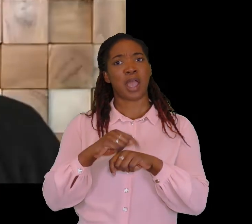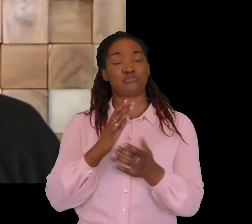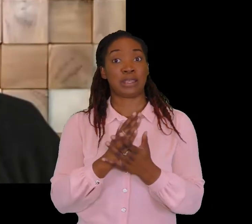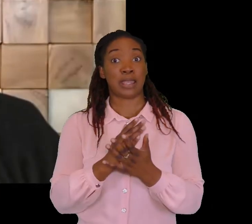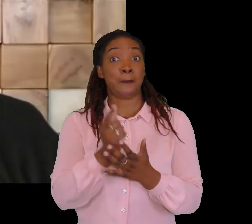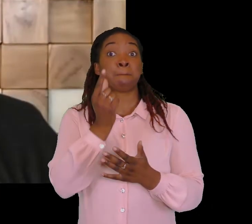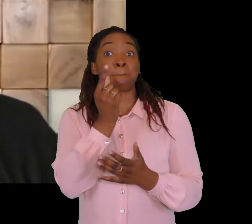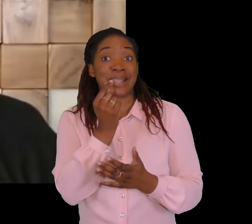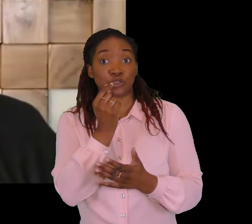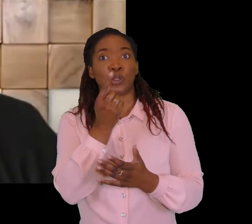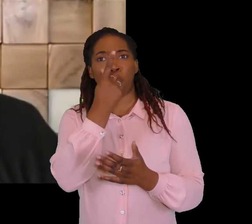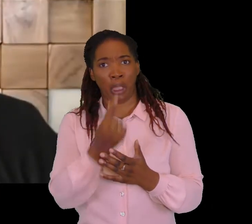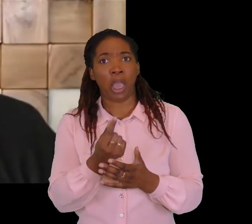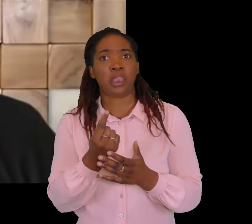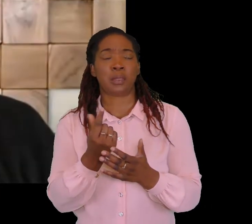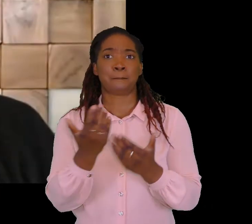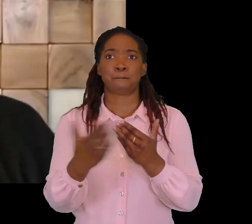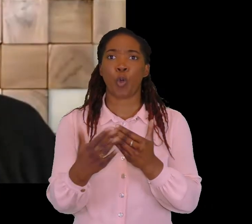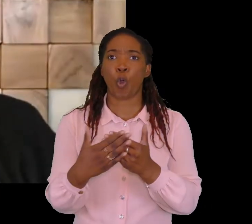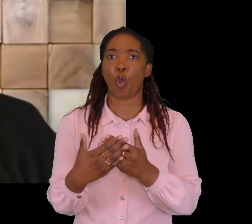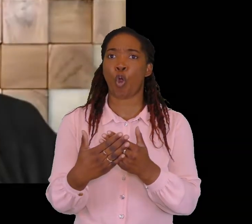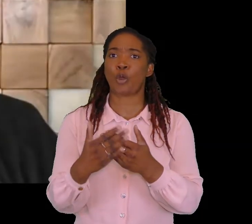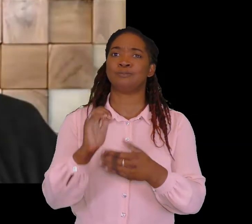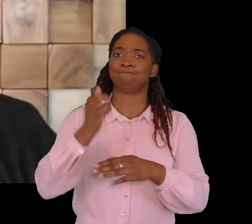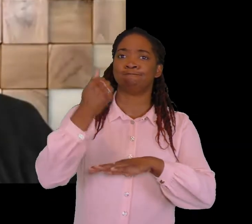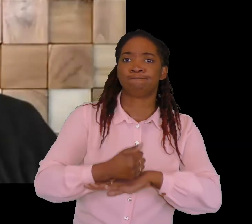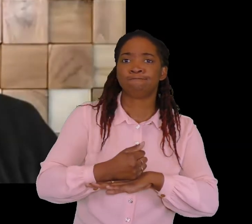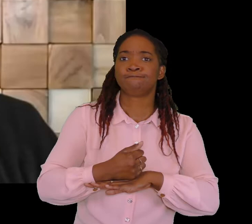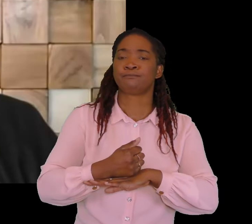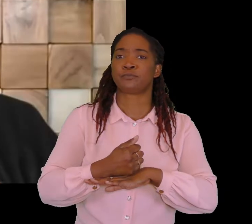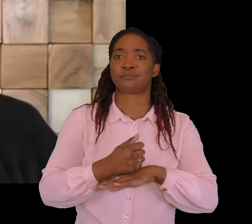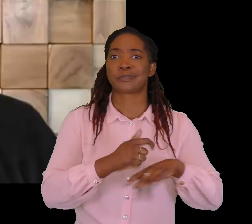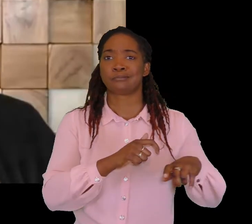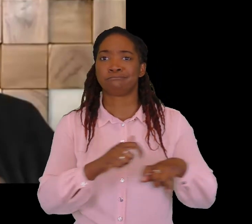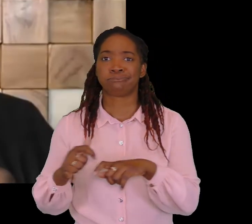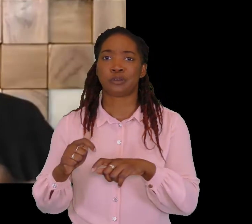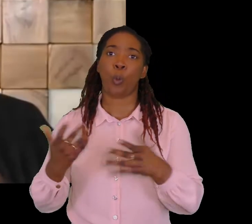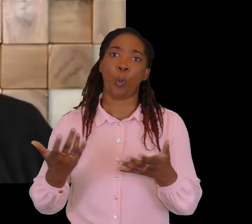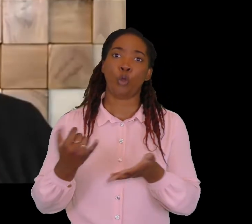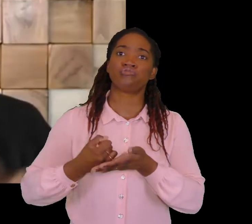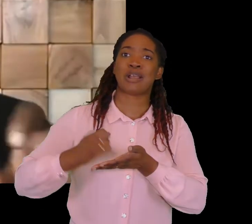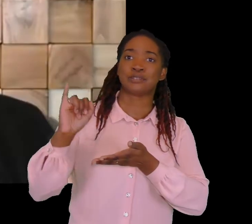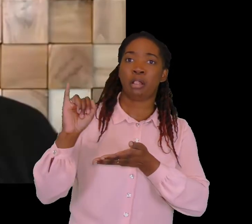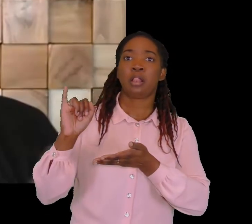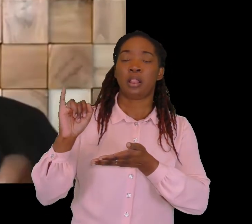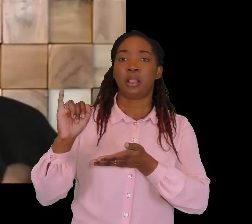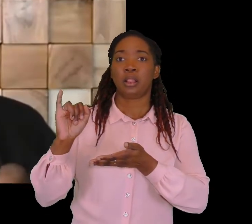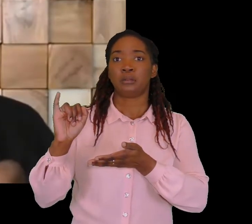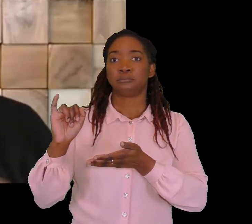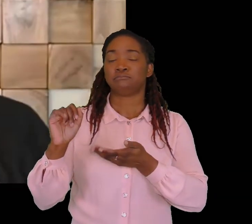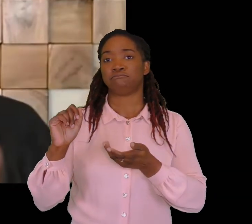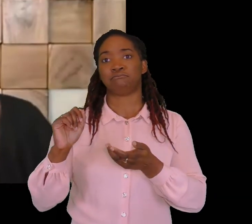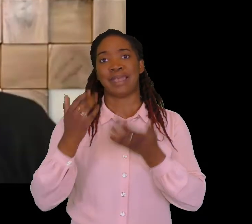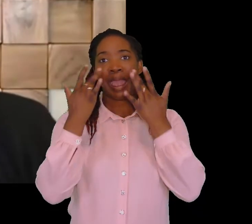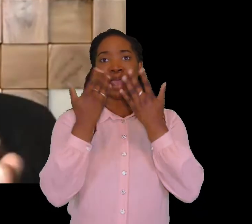for much more grounded and I think radical exhibition that I think you all were